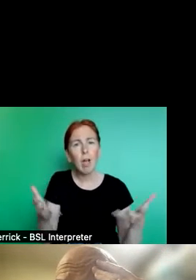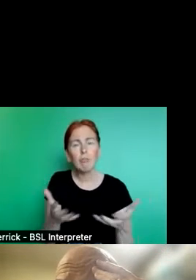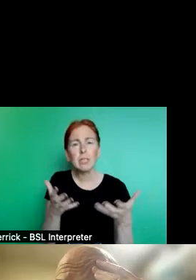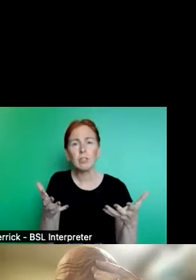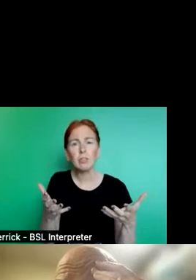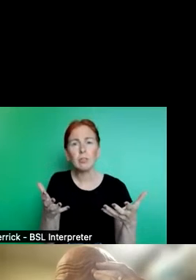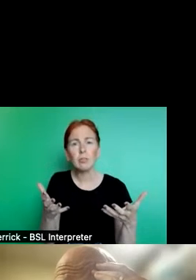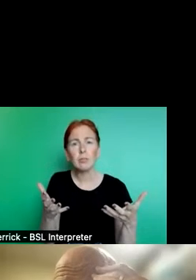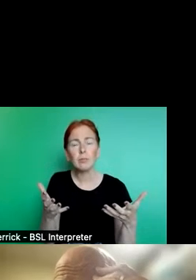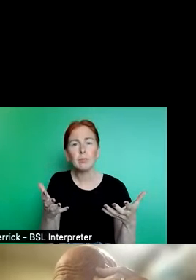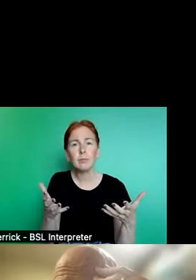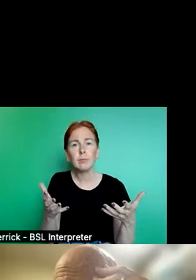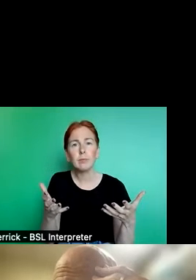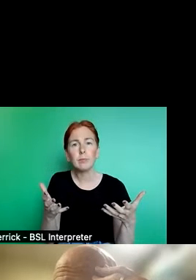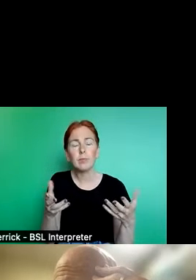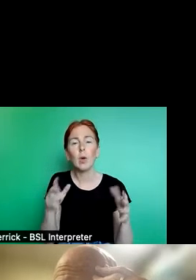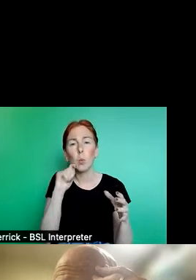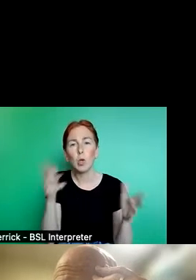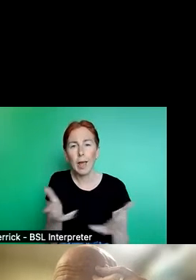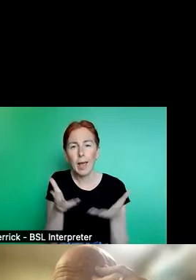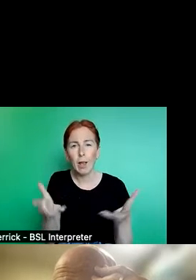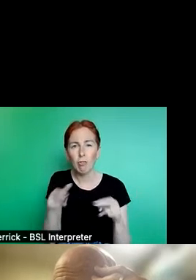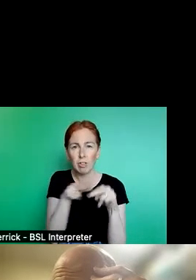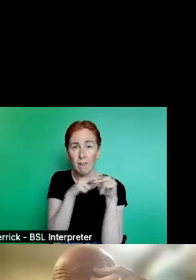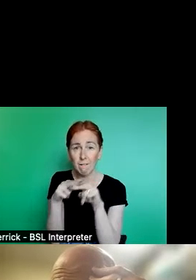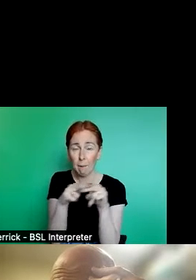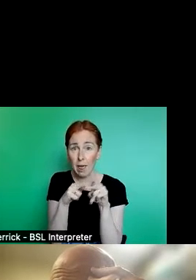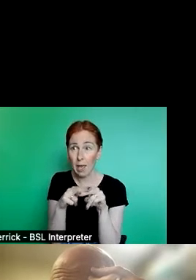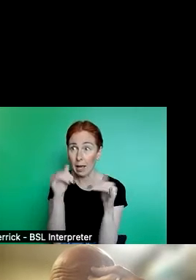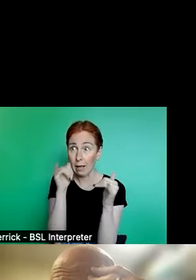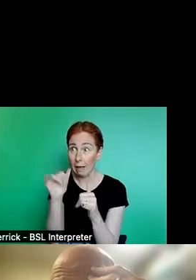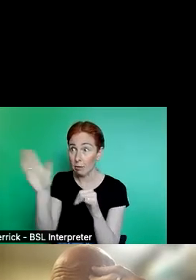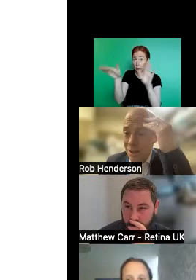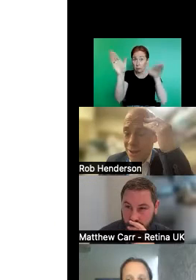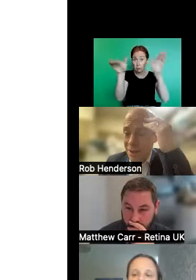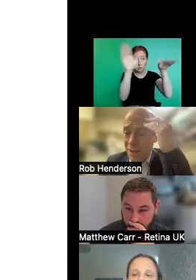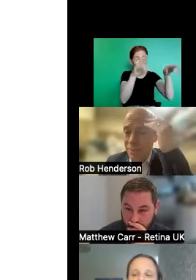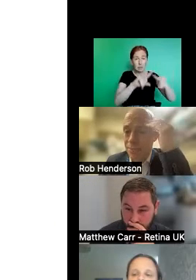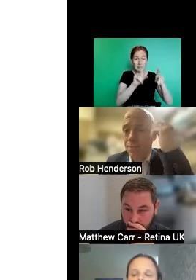if there is reason to believe that there might be an associated condition.